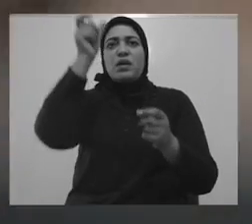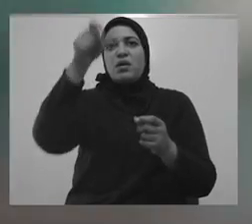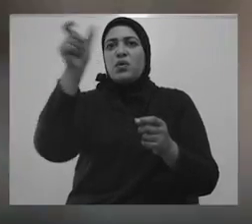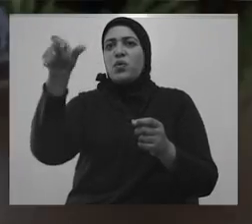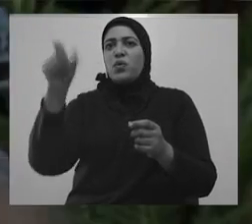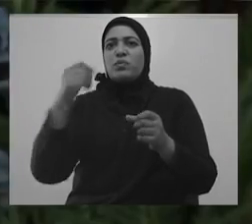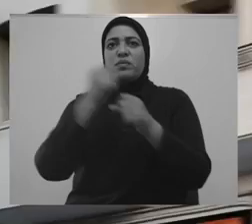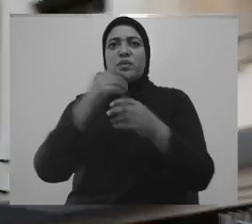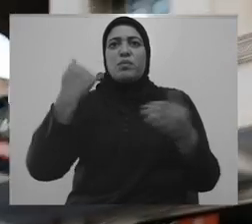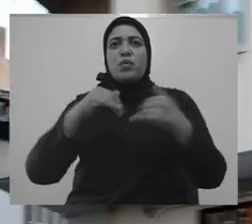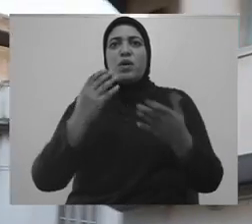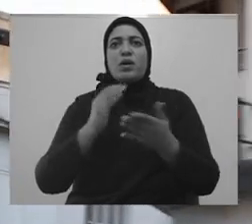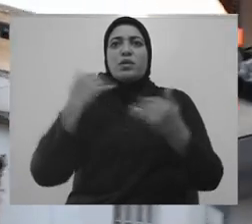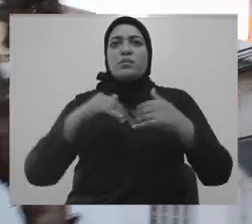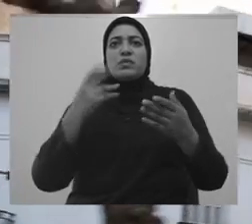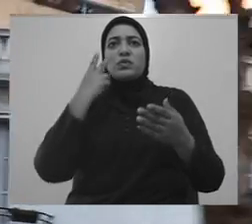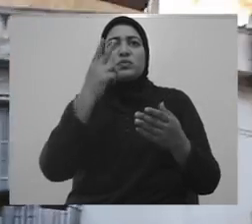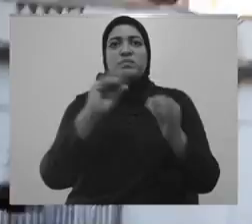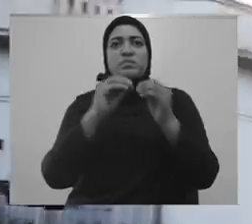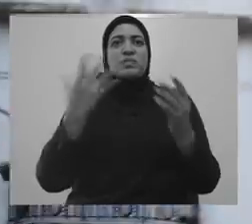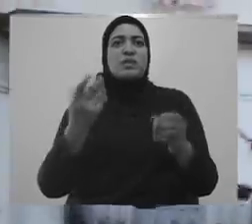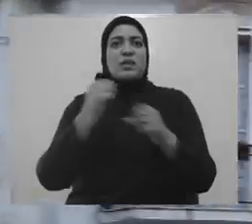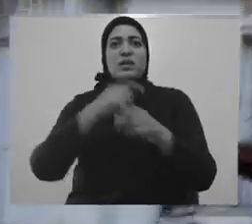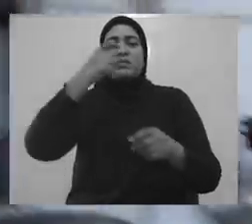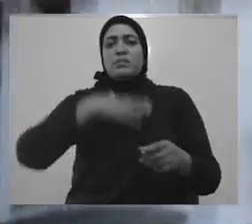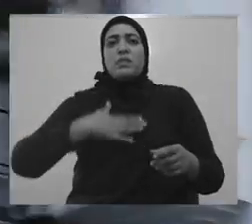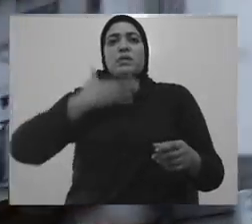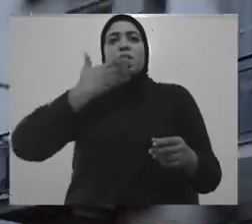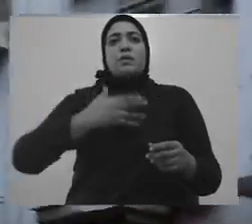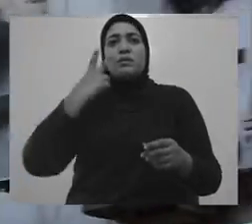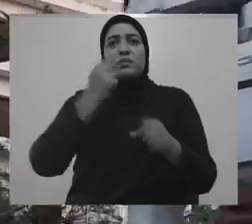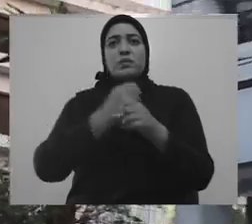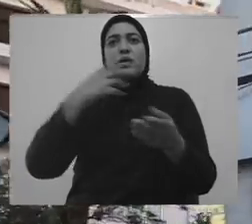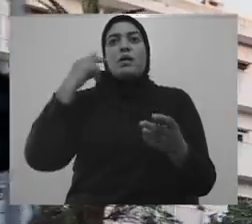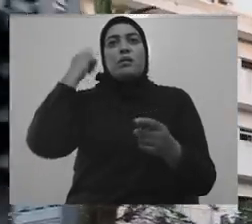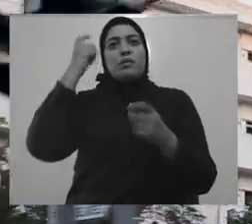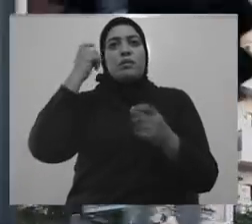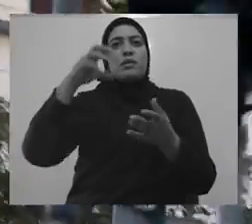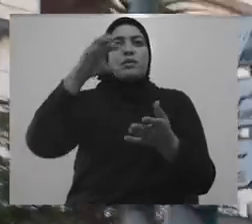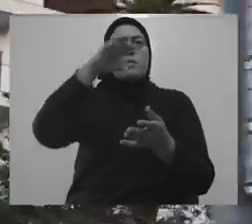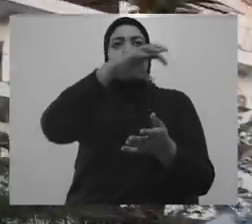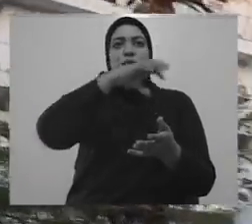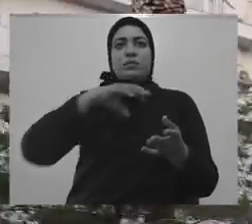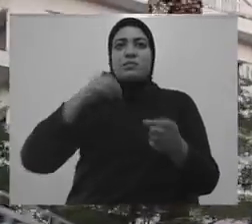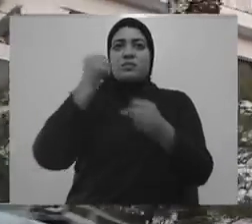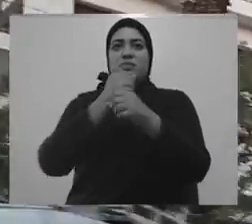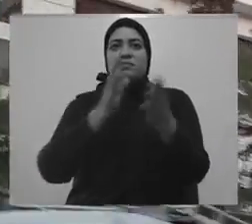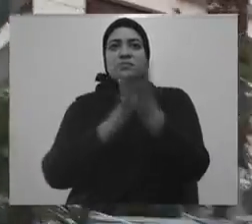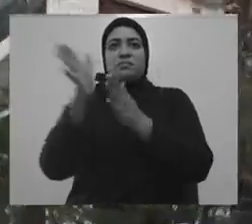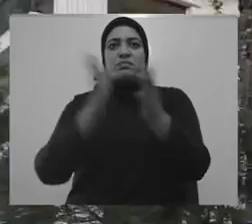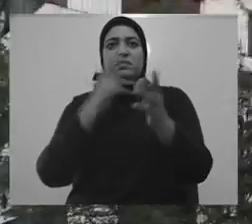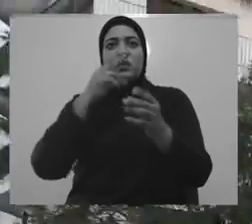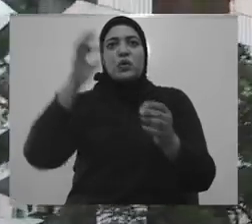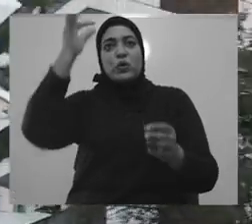work on the defense of their rights. Today, it's the disabled in order to defend themselves. Many people joined and joined